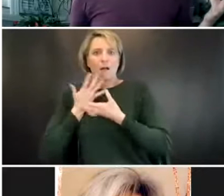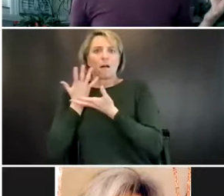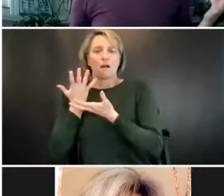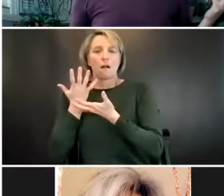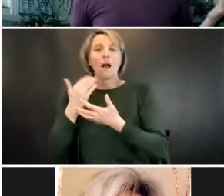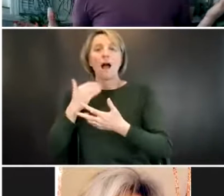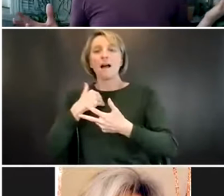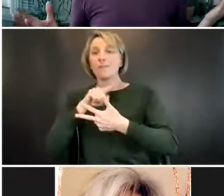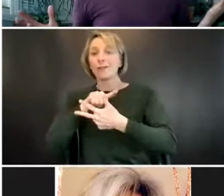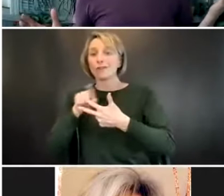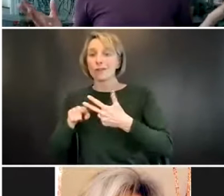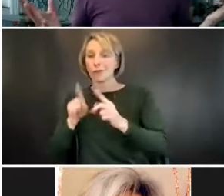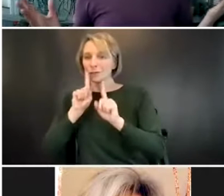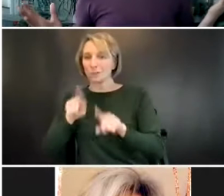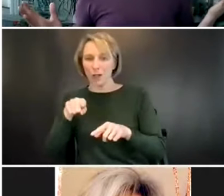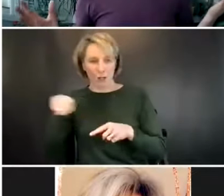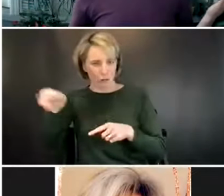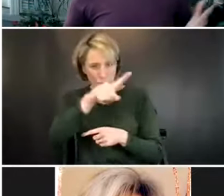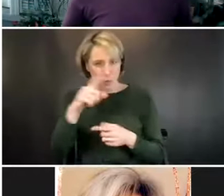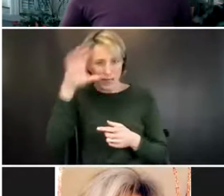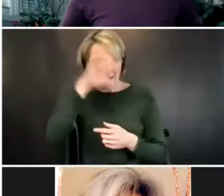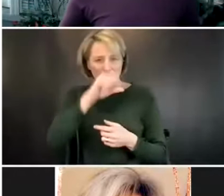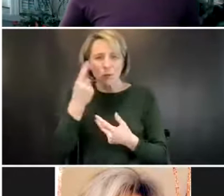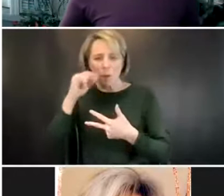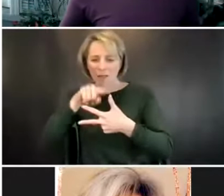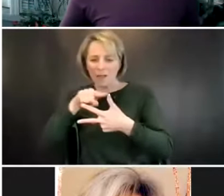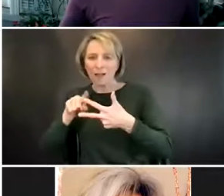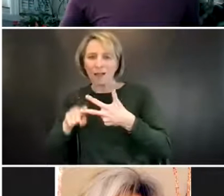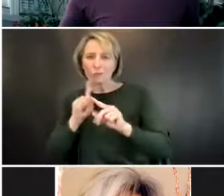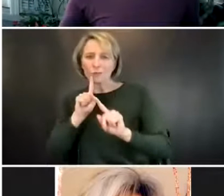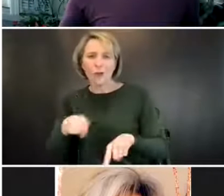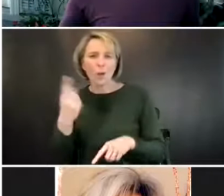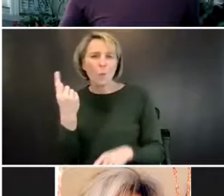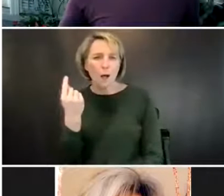are? Anybody want to take a guess?